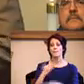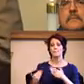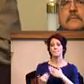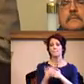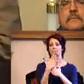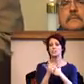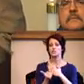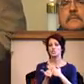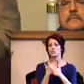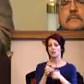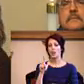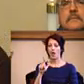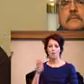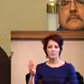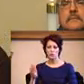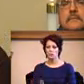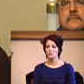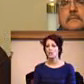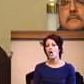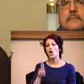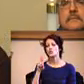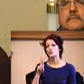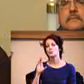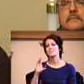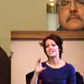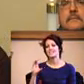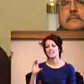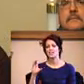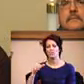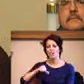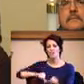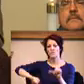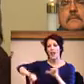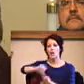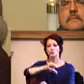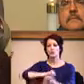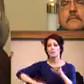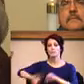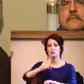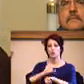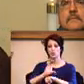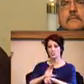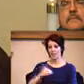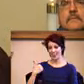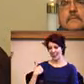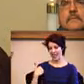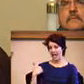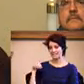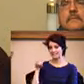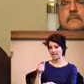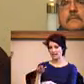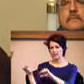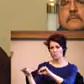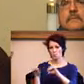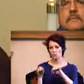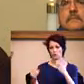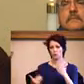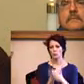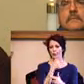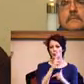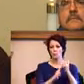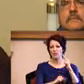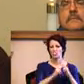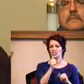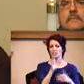Church it's a UCC congregation and part of the fellowship churches and so last evening they just moved into a new building they're sharing a building with